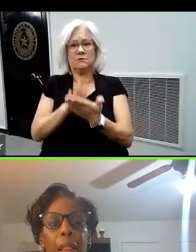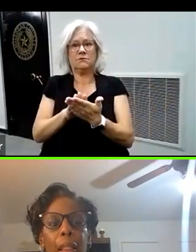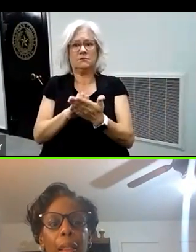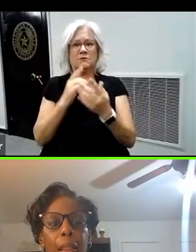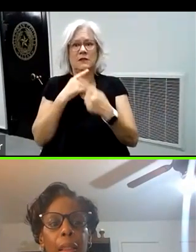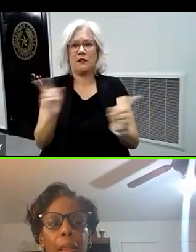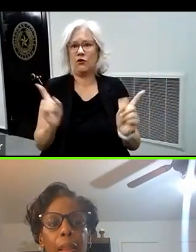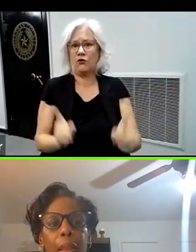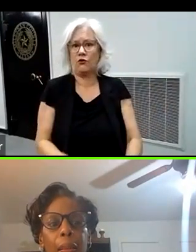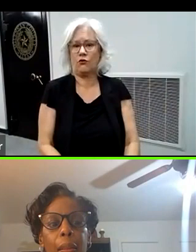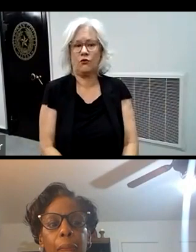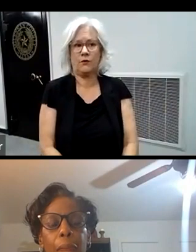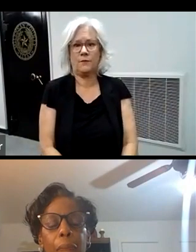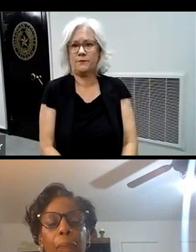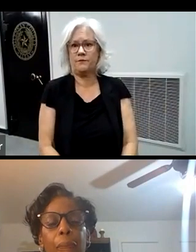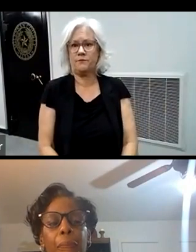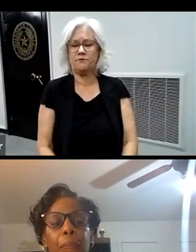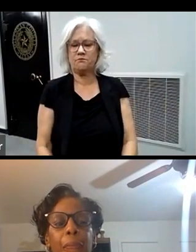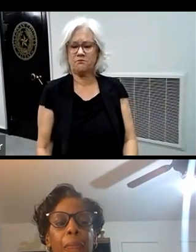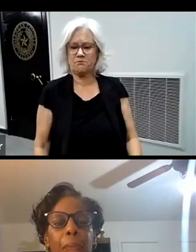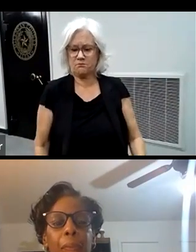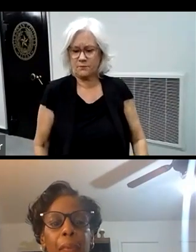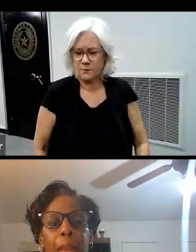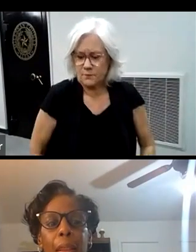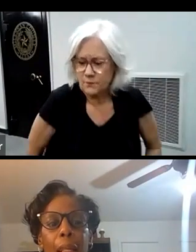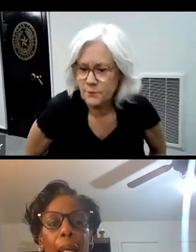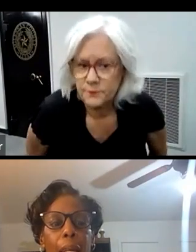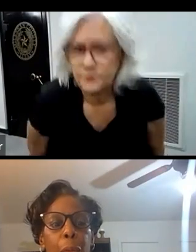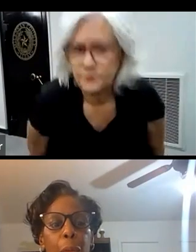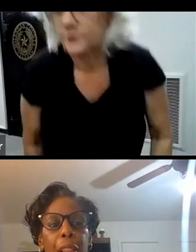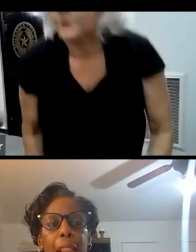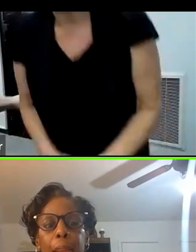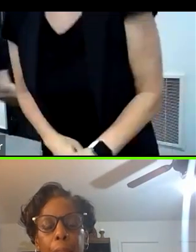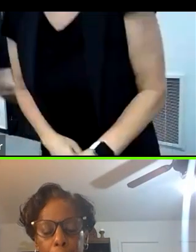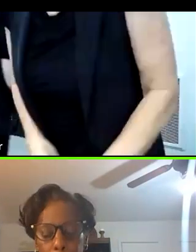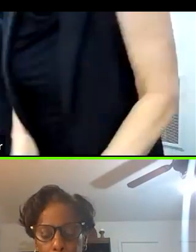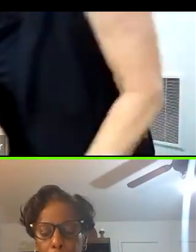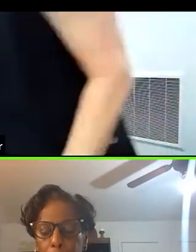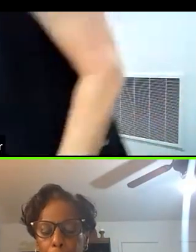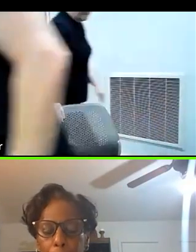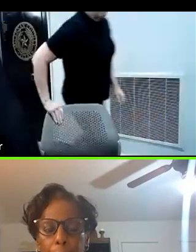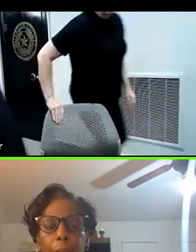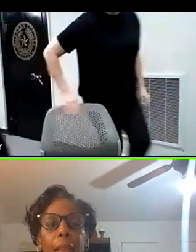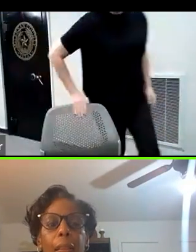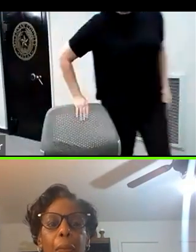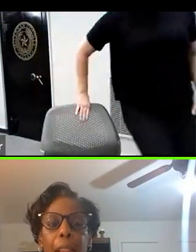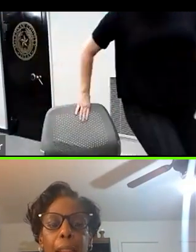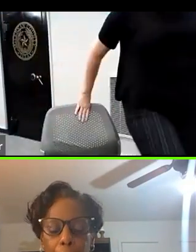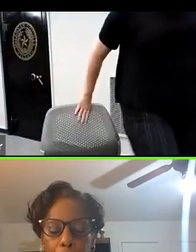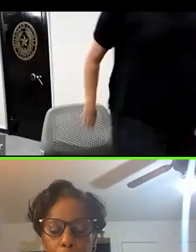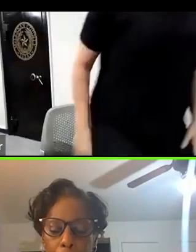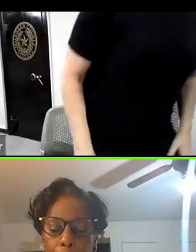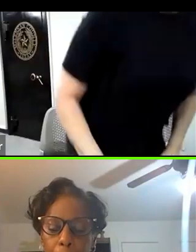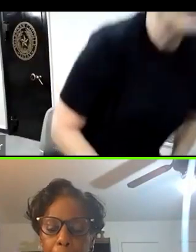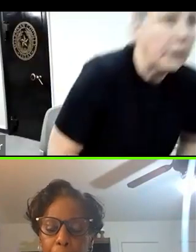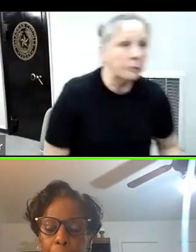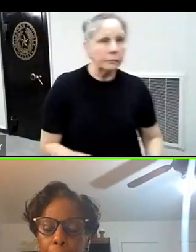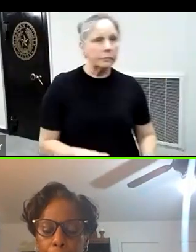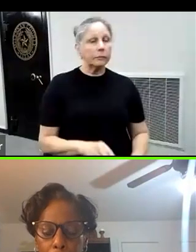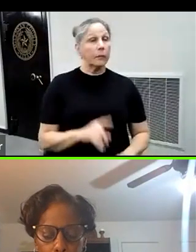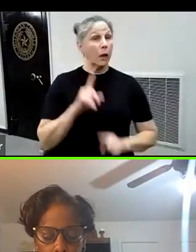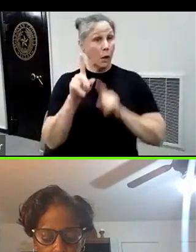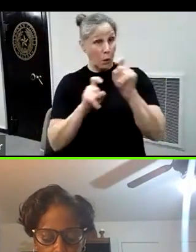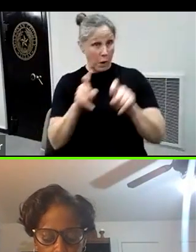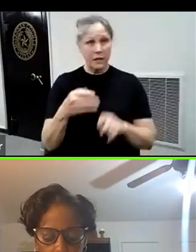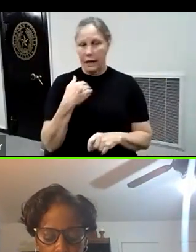all right. Are there any questions? I have one. I wanted to ask Mike a